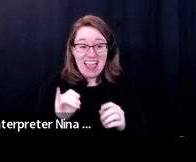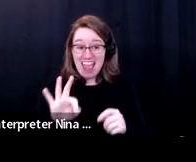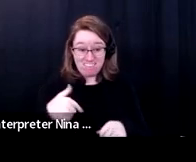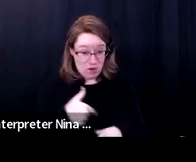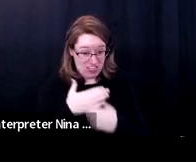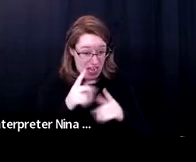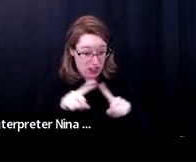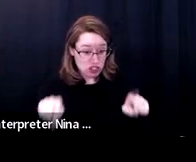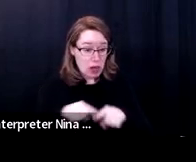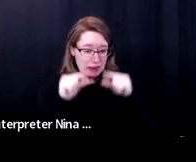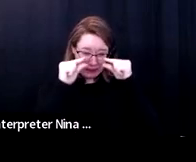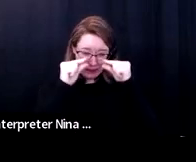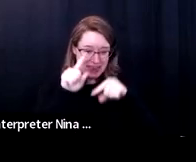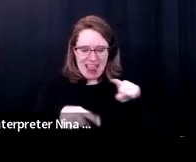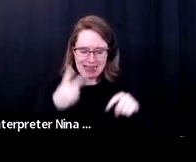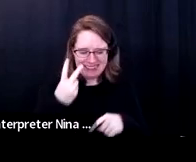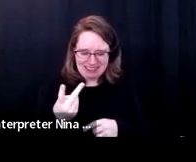I project it into Teams.